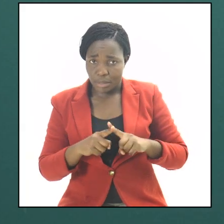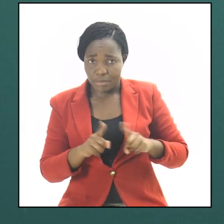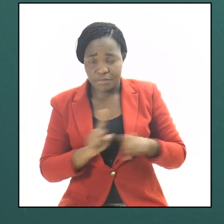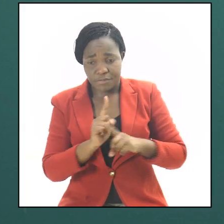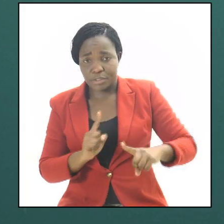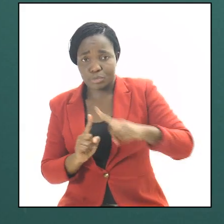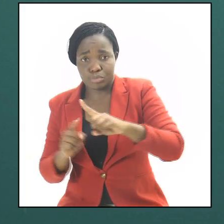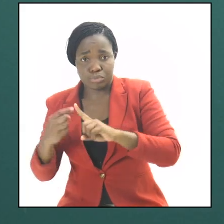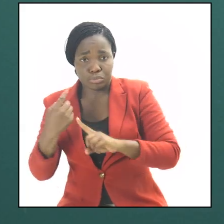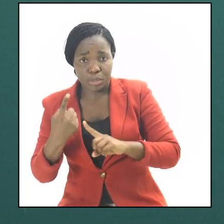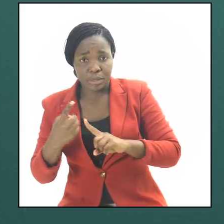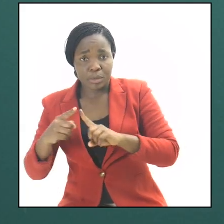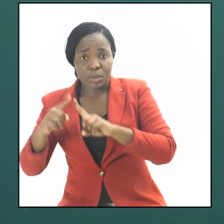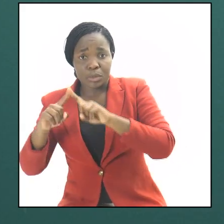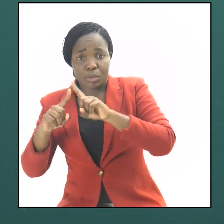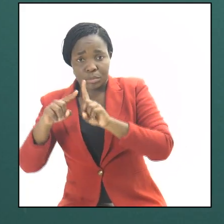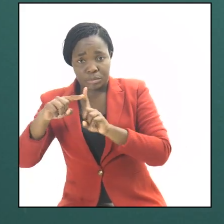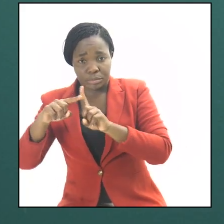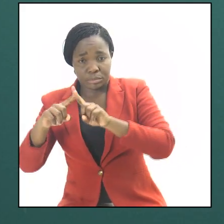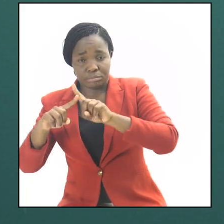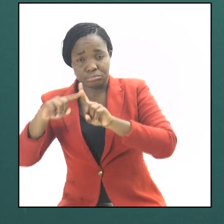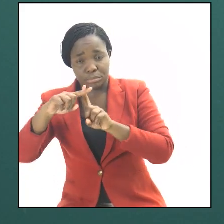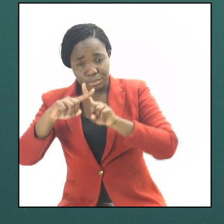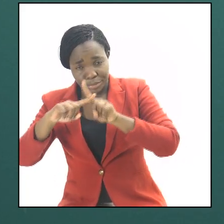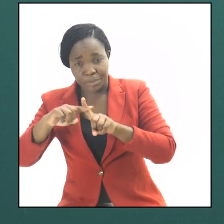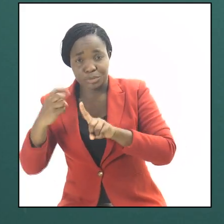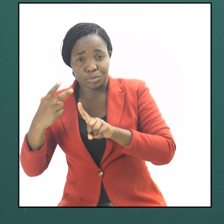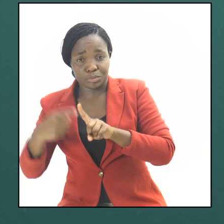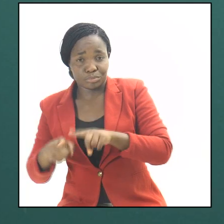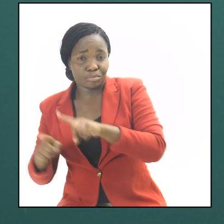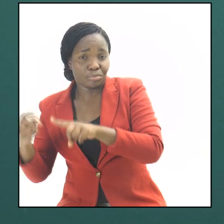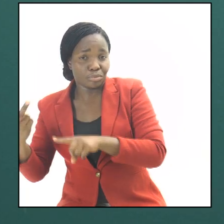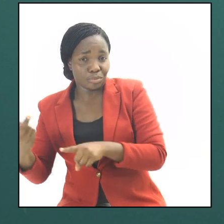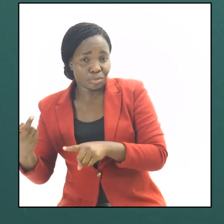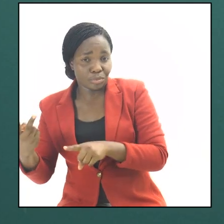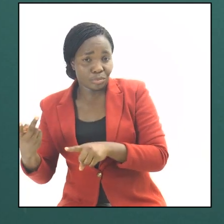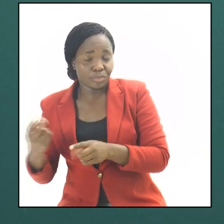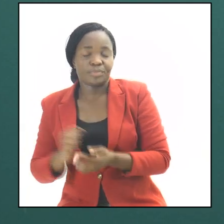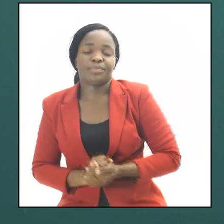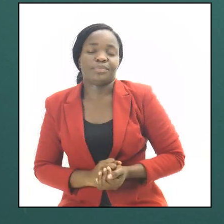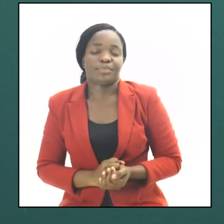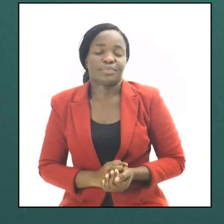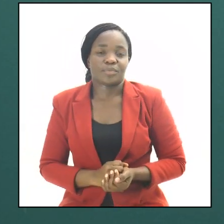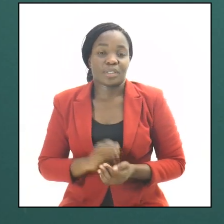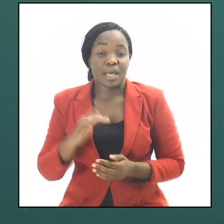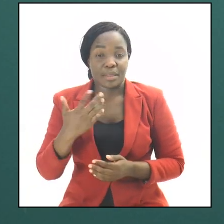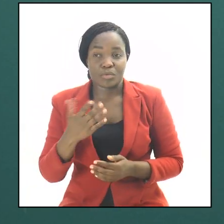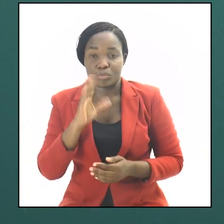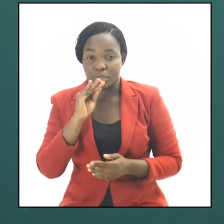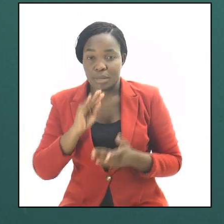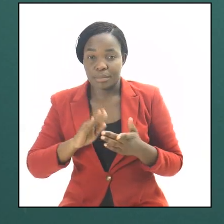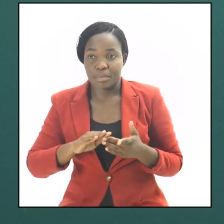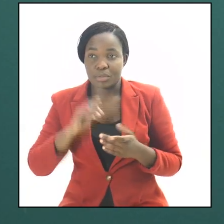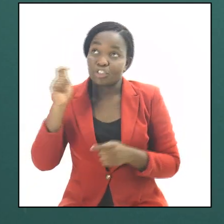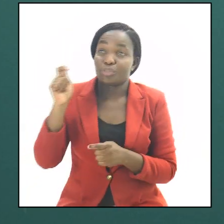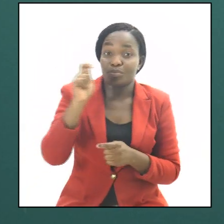2 times side 2? Next time, we will look at the area and perimeter of a kite. We